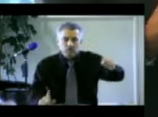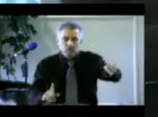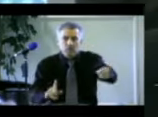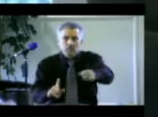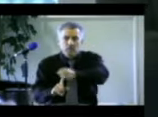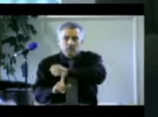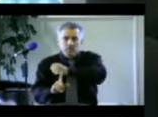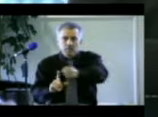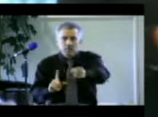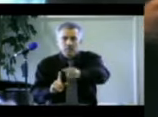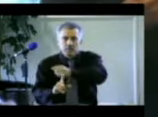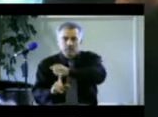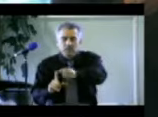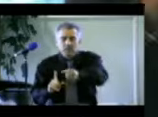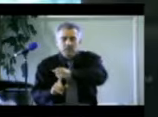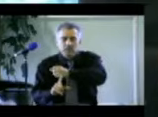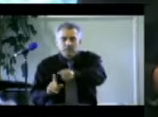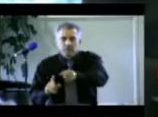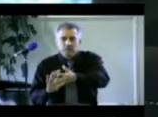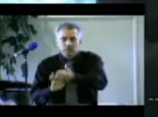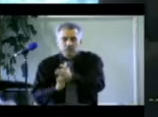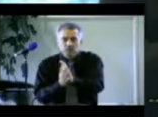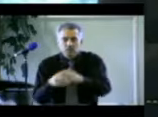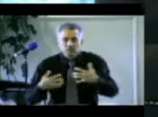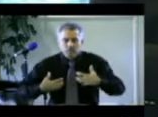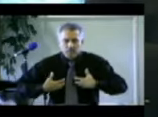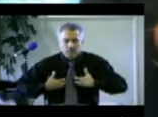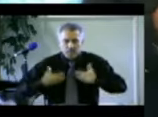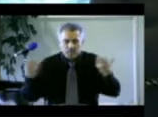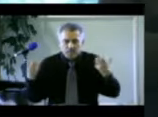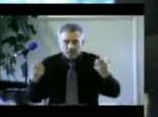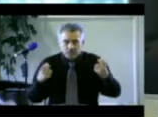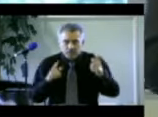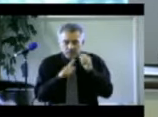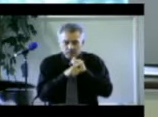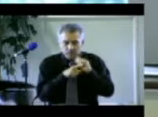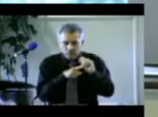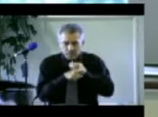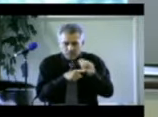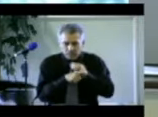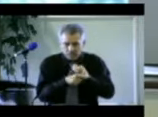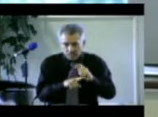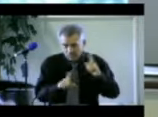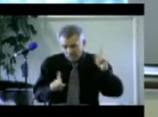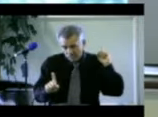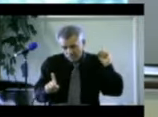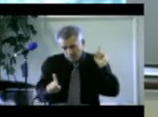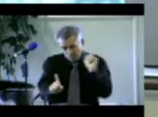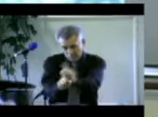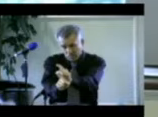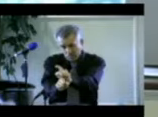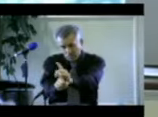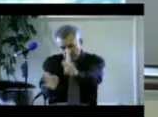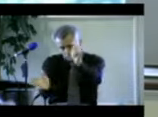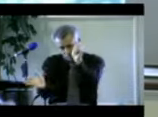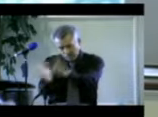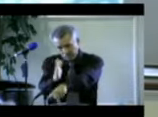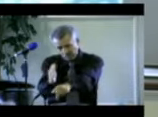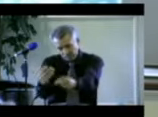so angered and he was so trained that he went to that taskmaster and he killed